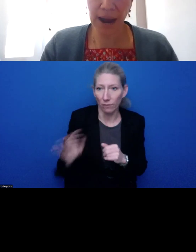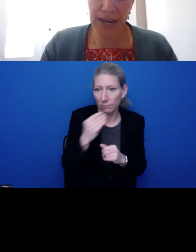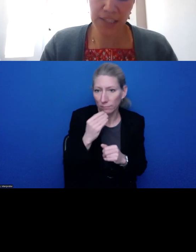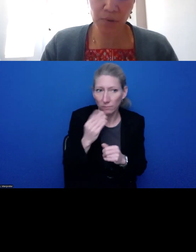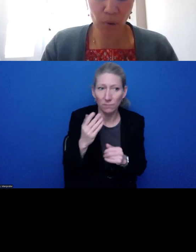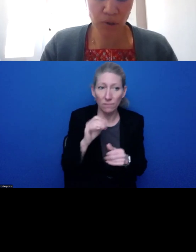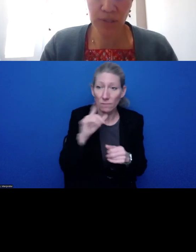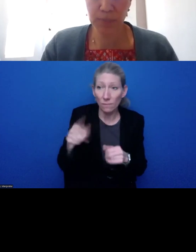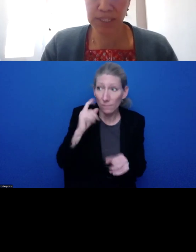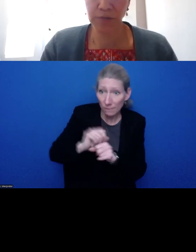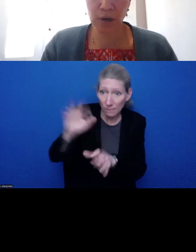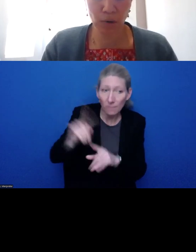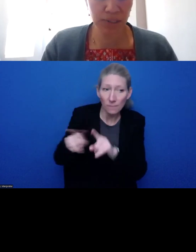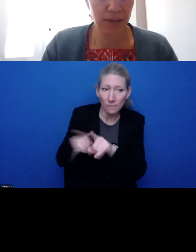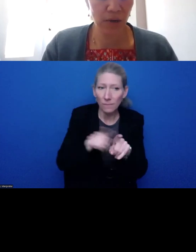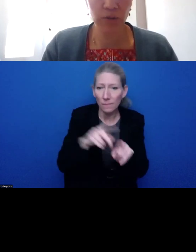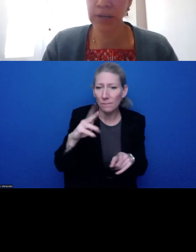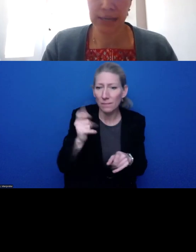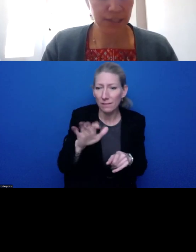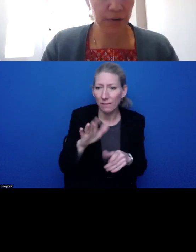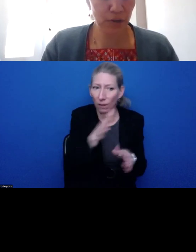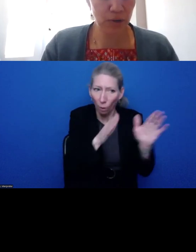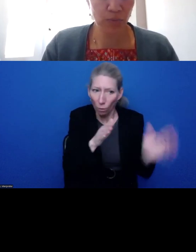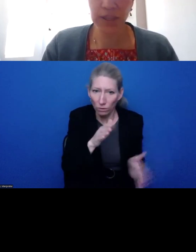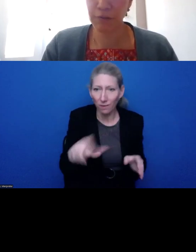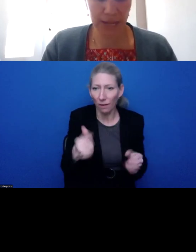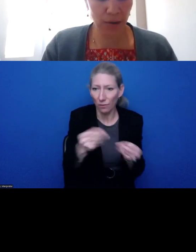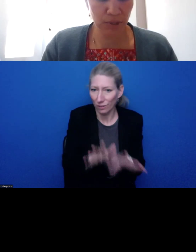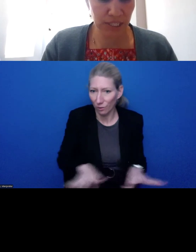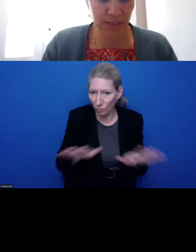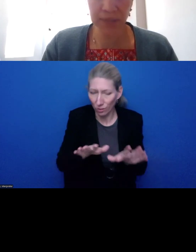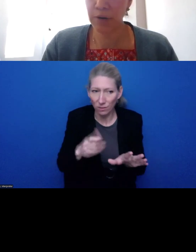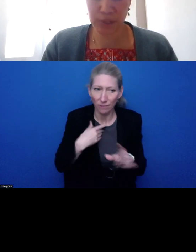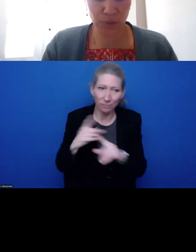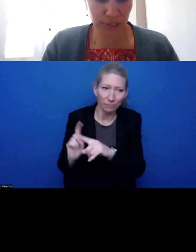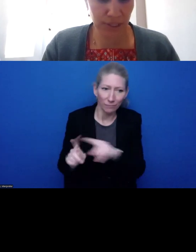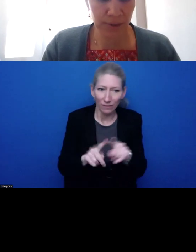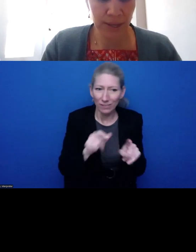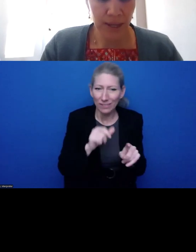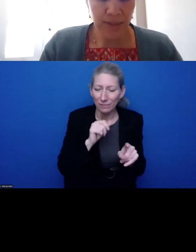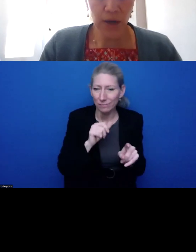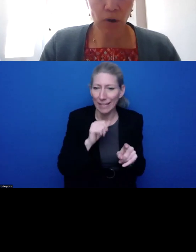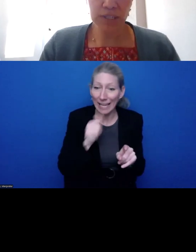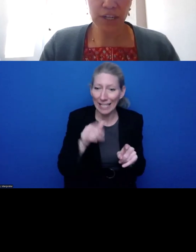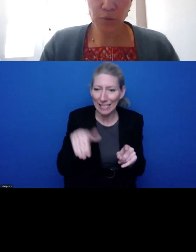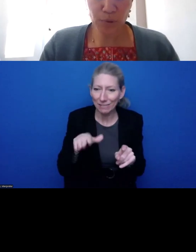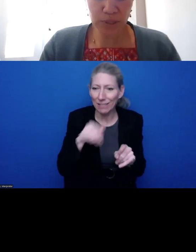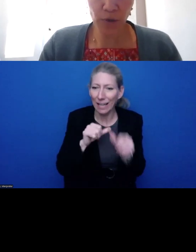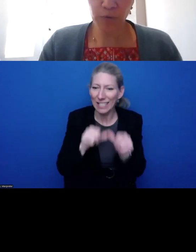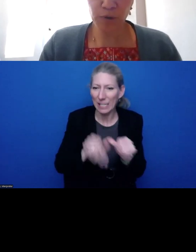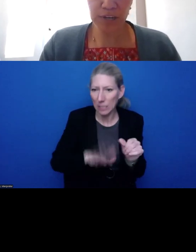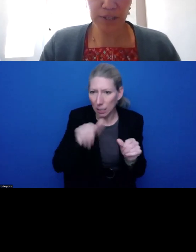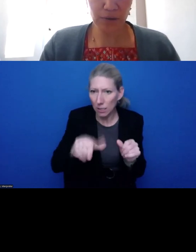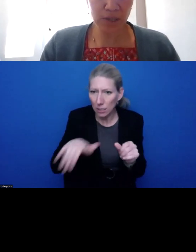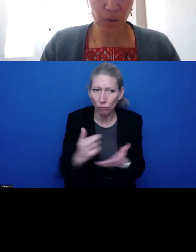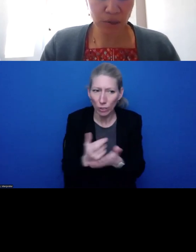only in the highlands, but also in the Pacific coast and in other territories with different ecosystems and resources. The colonization process